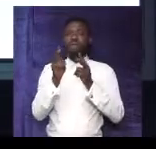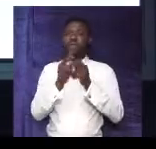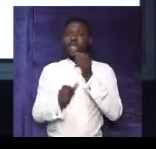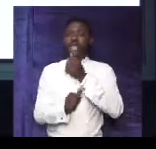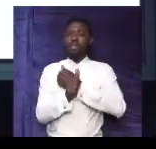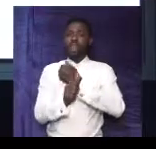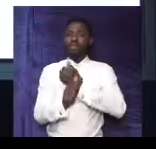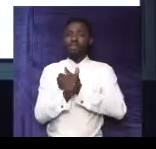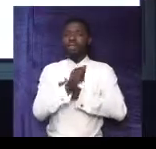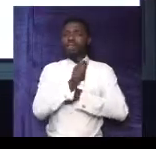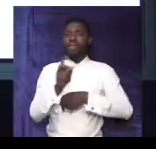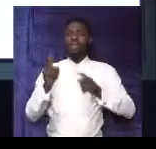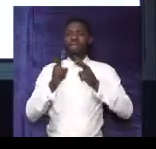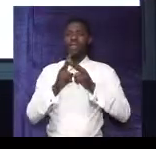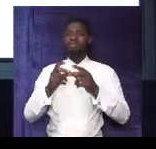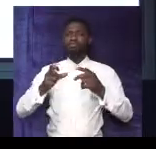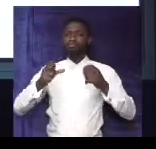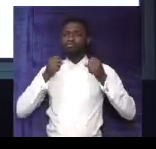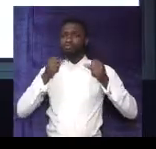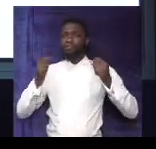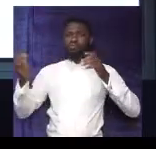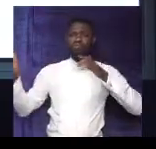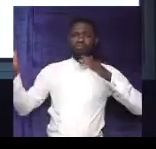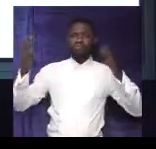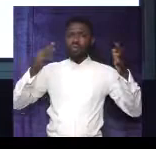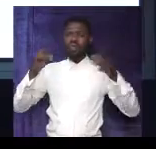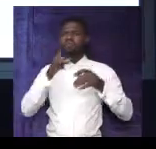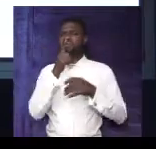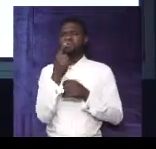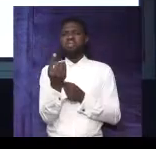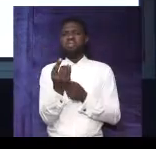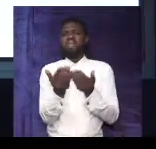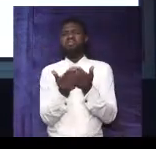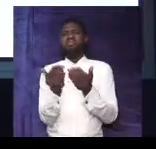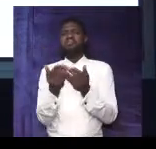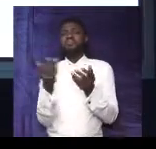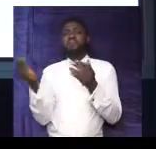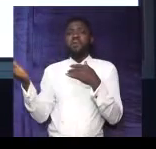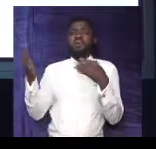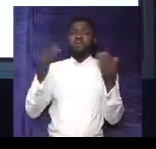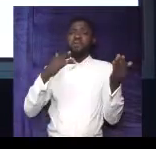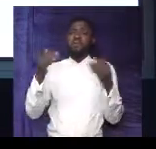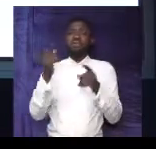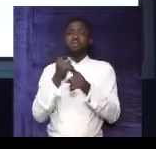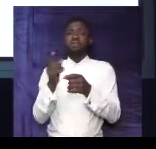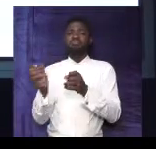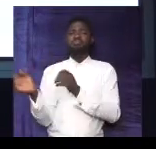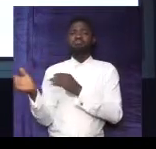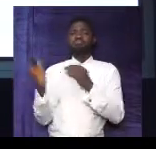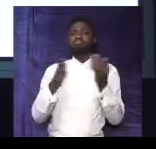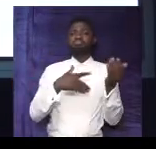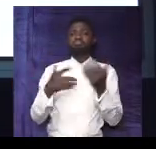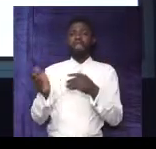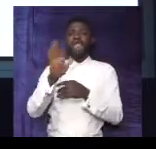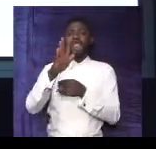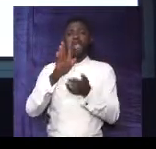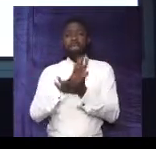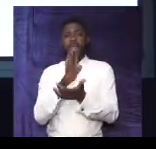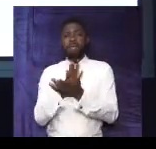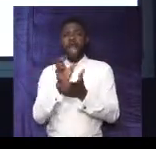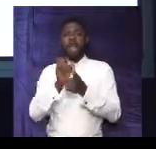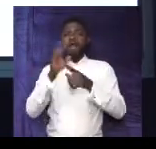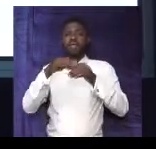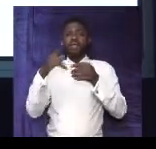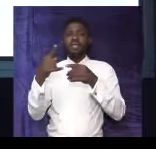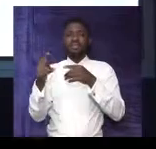it's very, very dangerous. A very strong wind. It's not the ordinary wind you see that just blow away your paper